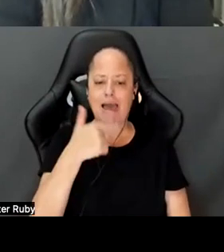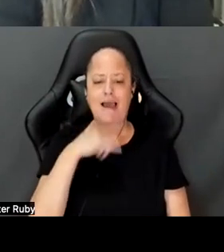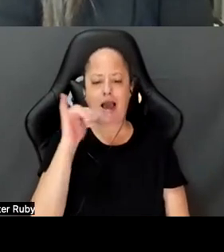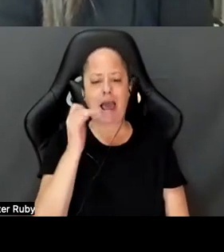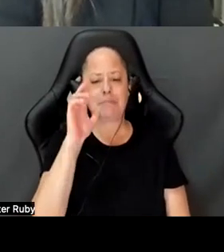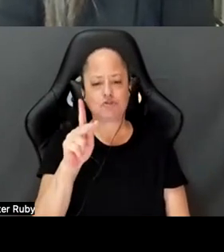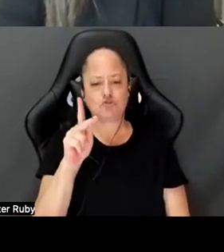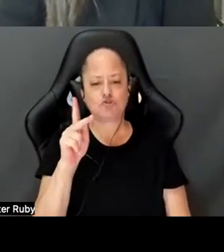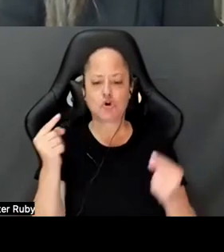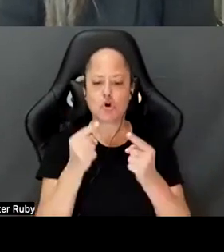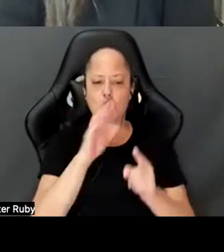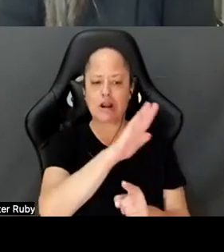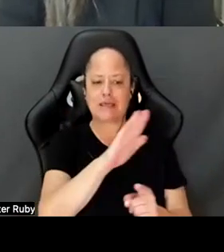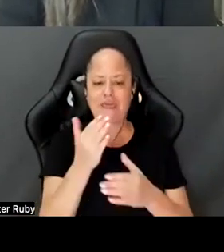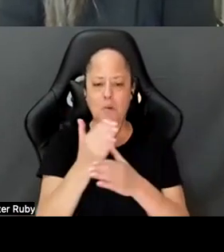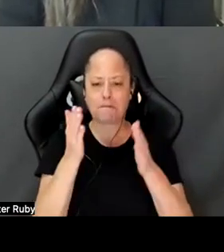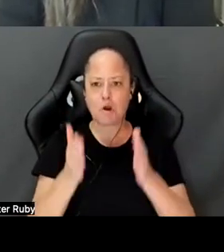like, that's